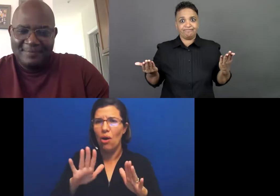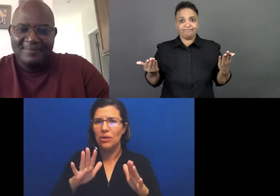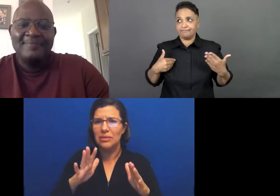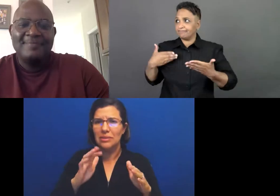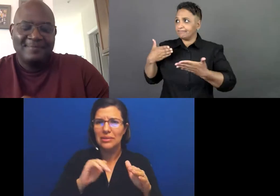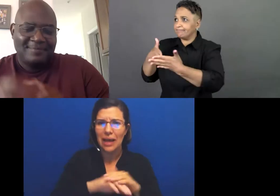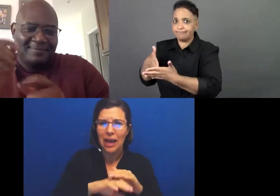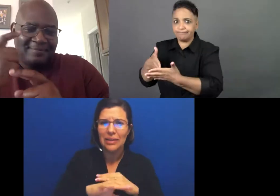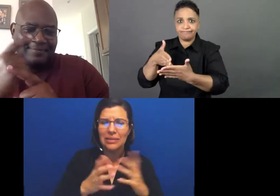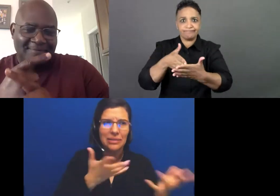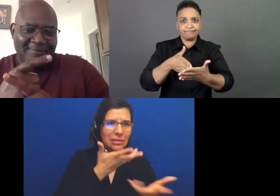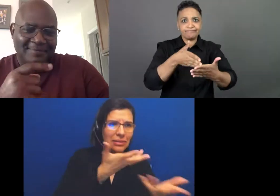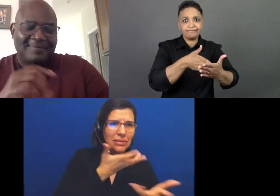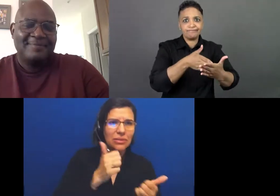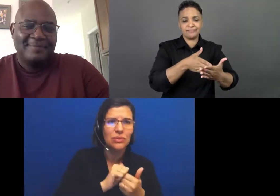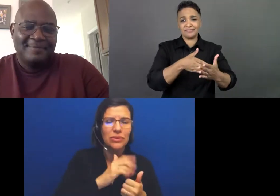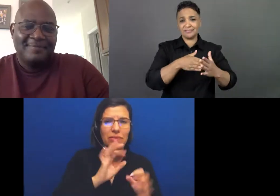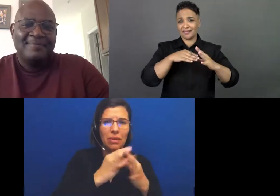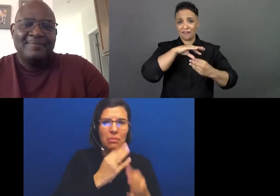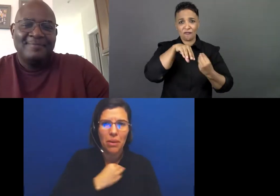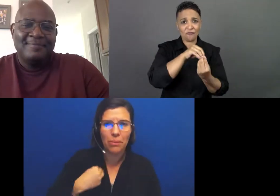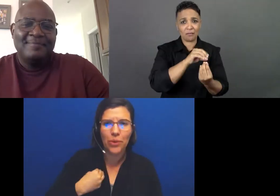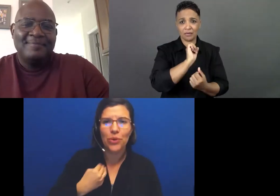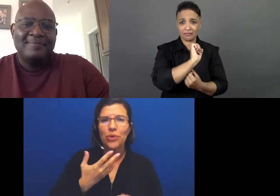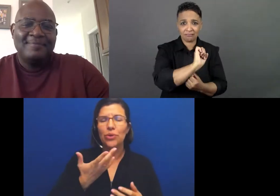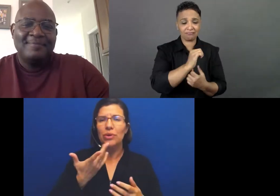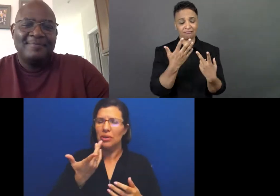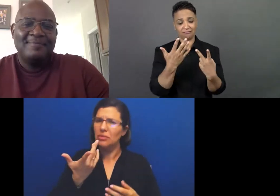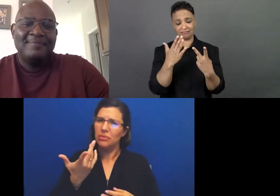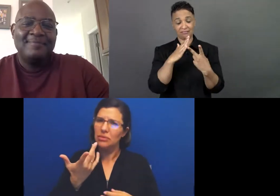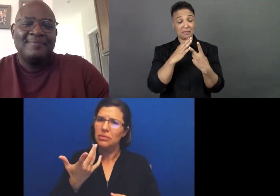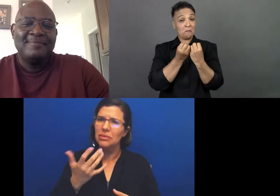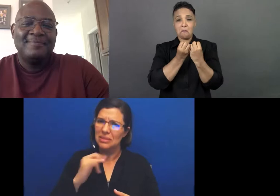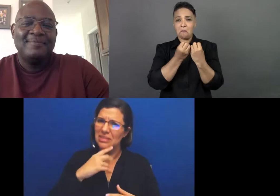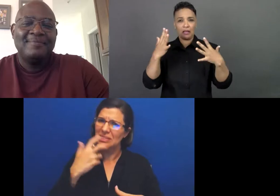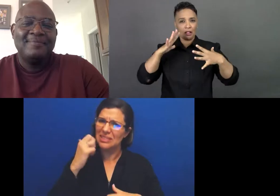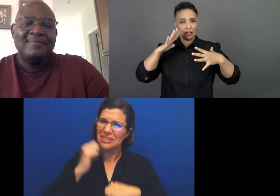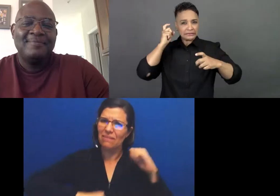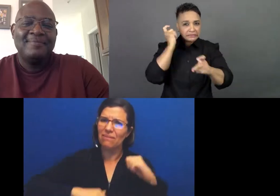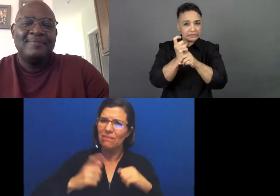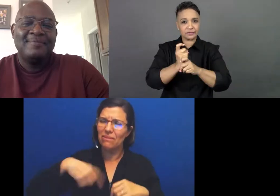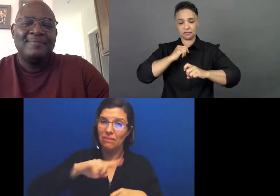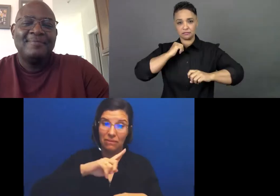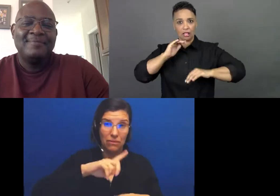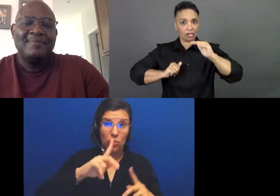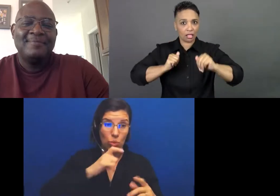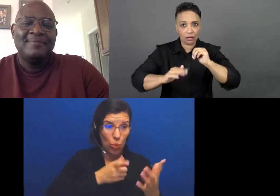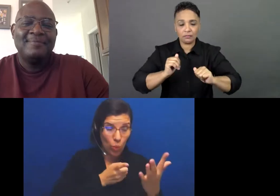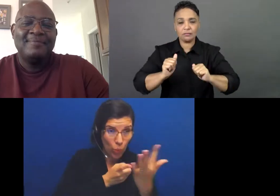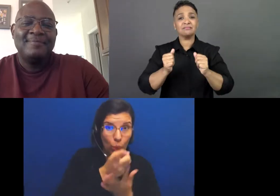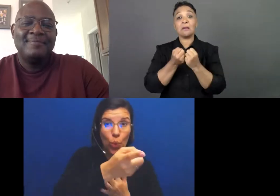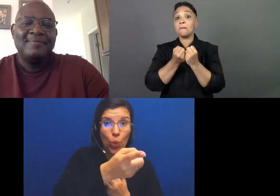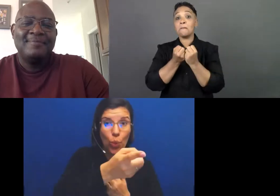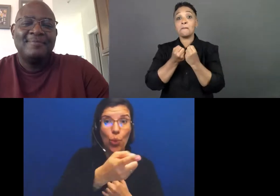many, your family members, many things. It's very, very difficult. But often people who go through that don't get